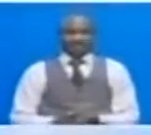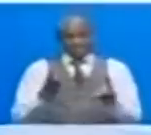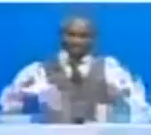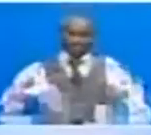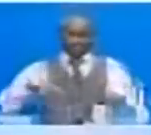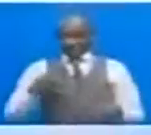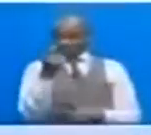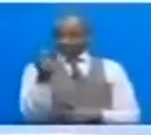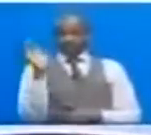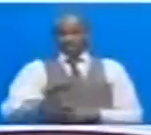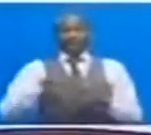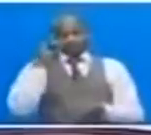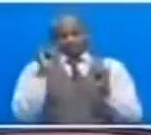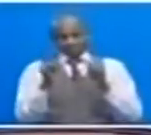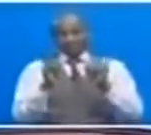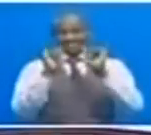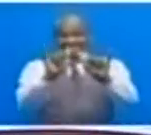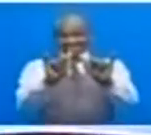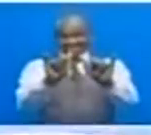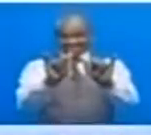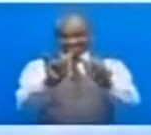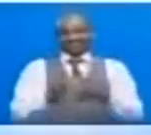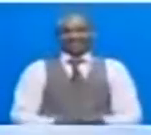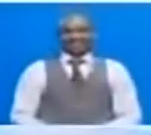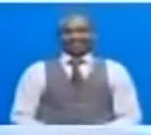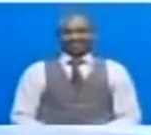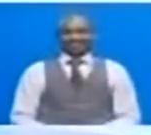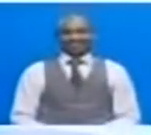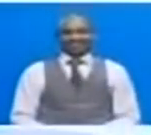Taking a short break, we'll be back with more news for you. Stay with KTN.